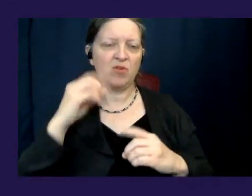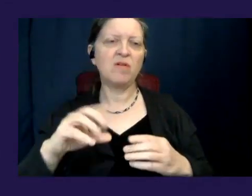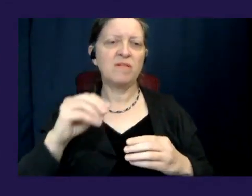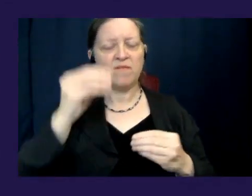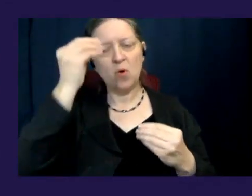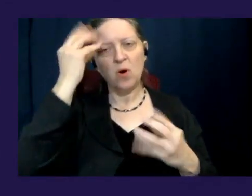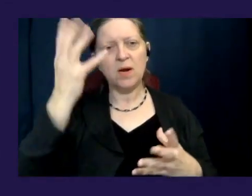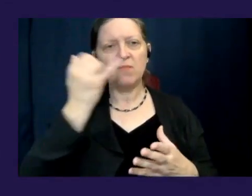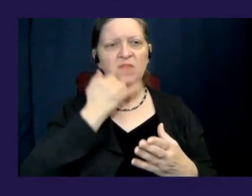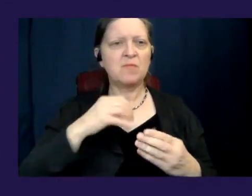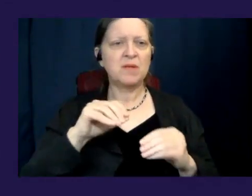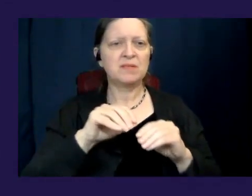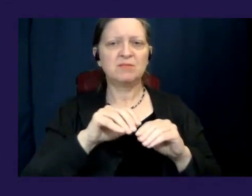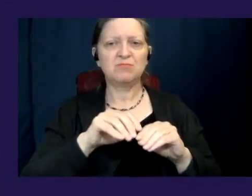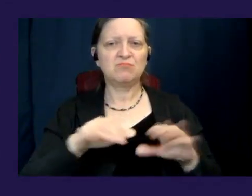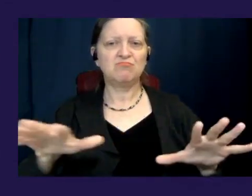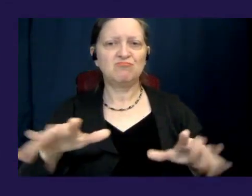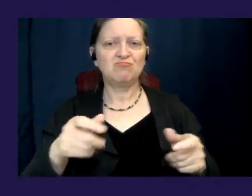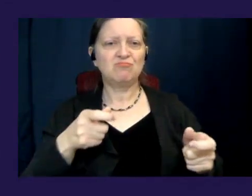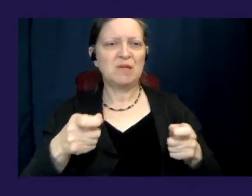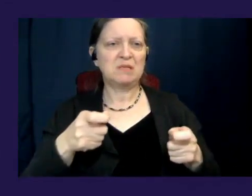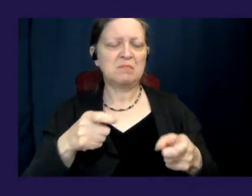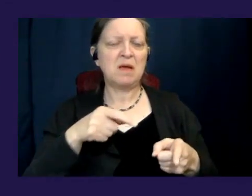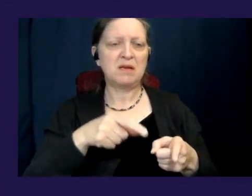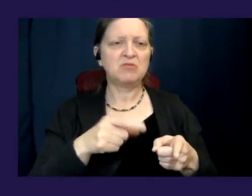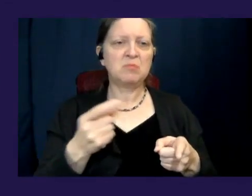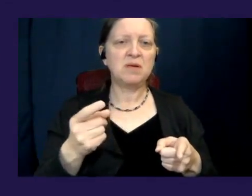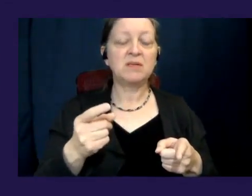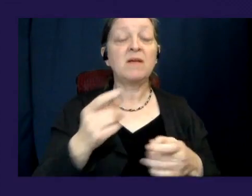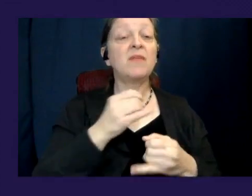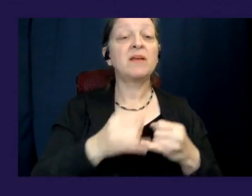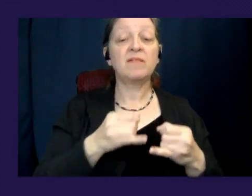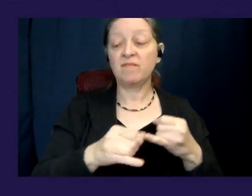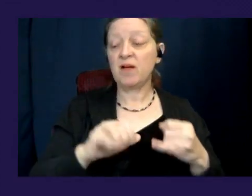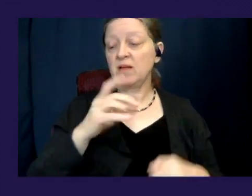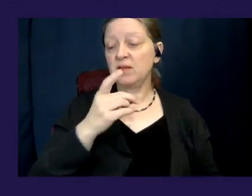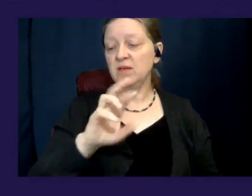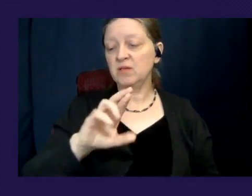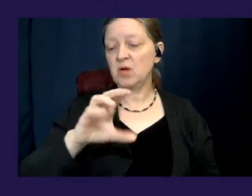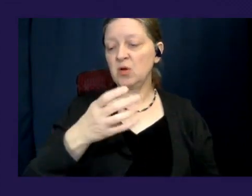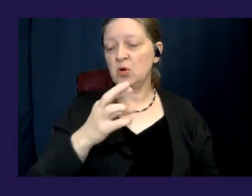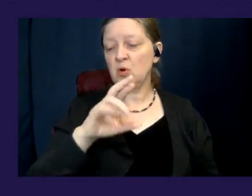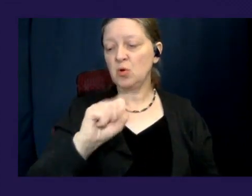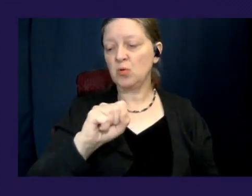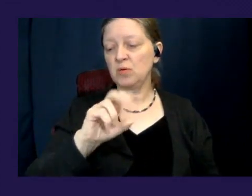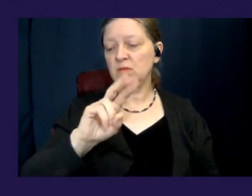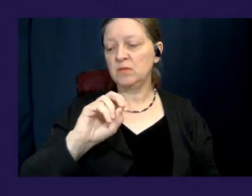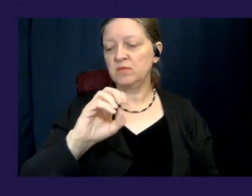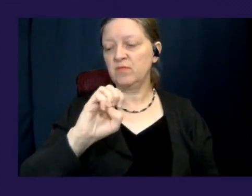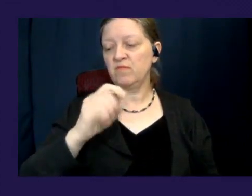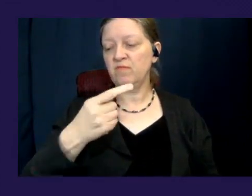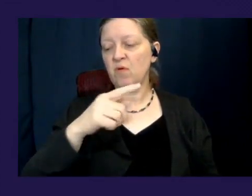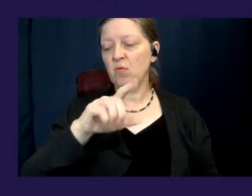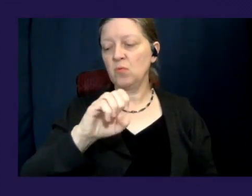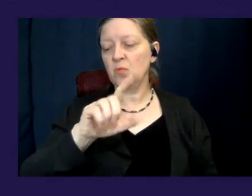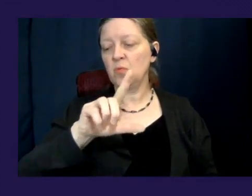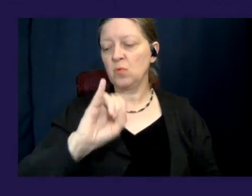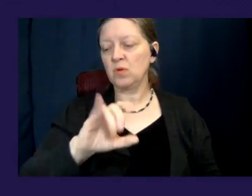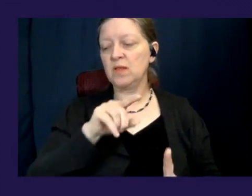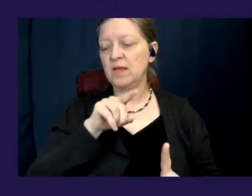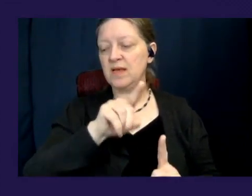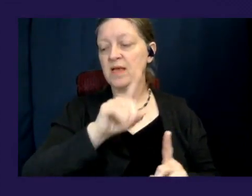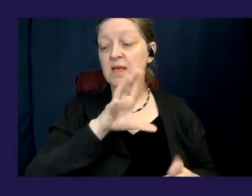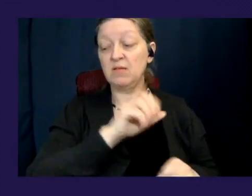Voegeli, who was originally all about HIV and STIs as a behavioral science at CDC, and then he fell madly in love with